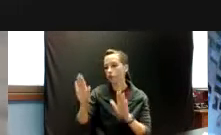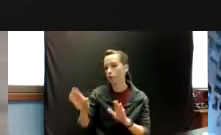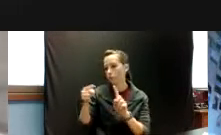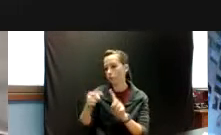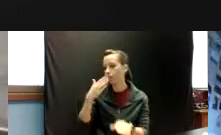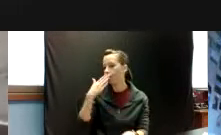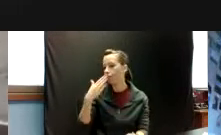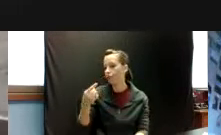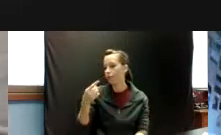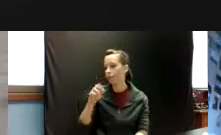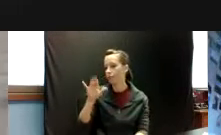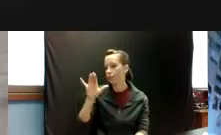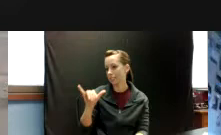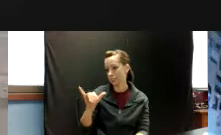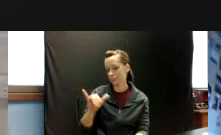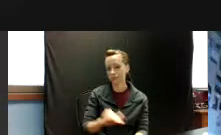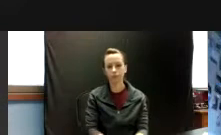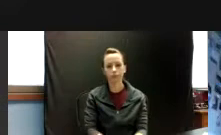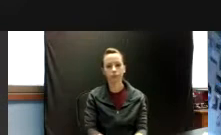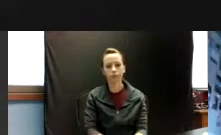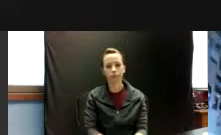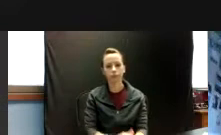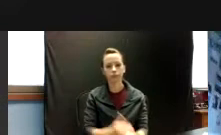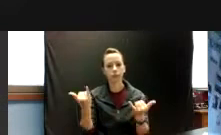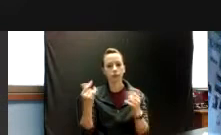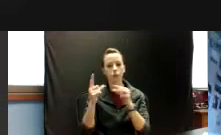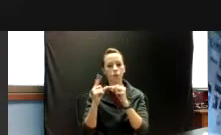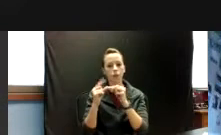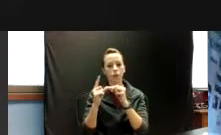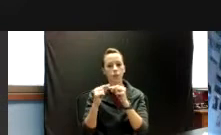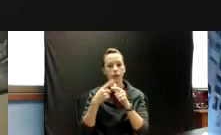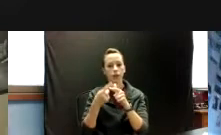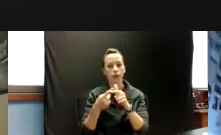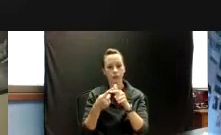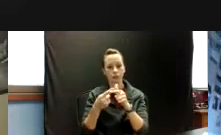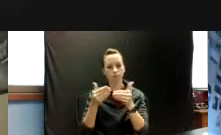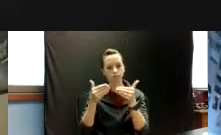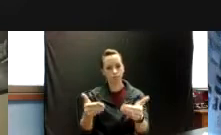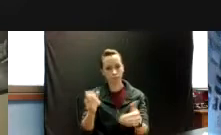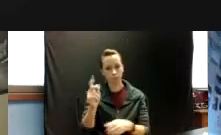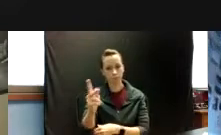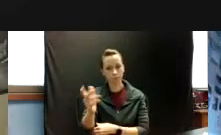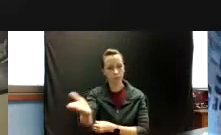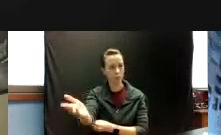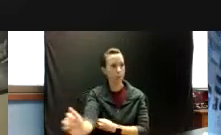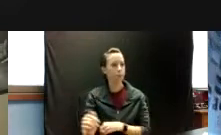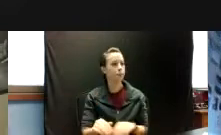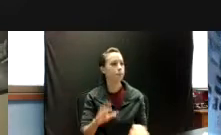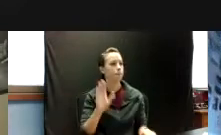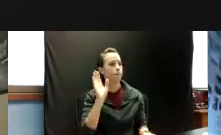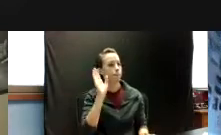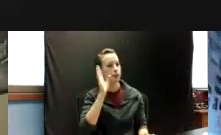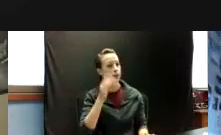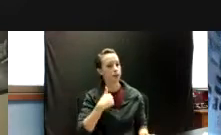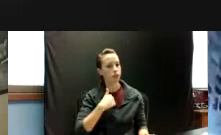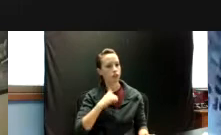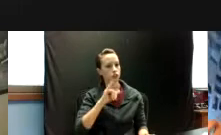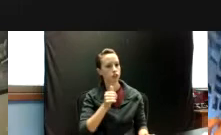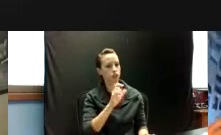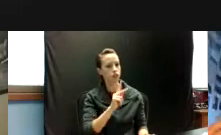Gracie. Let's get one more and then we'll move on. Hi, I'm Jack